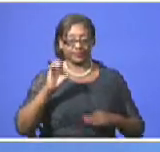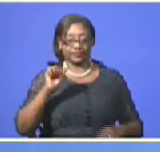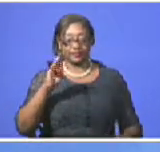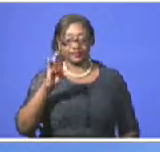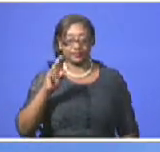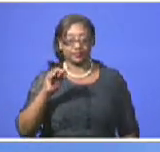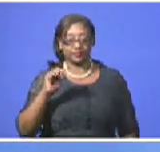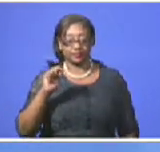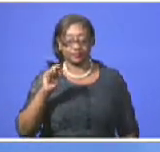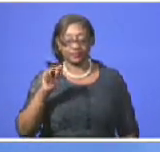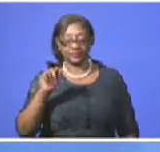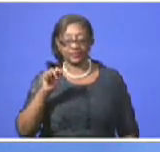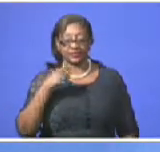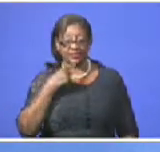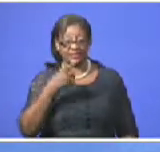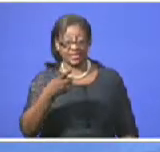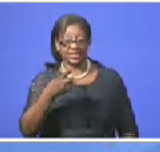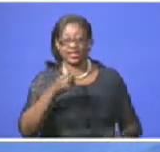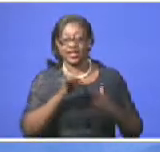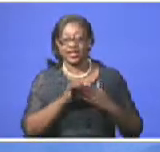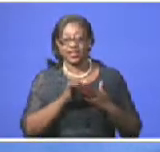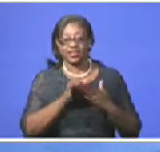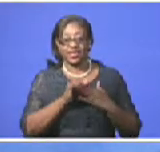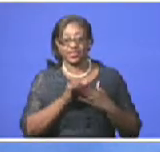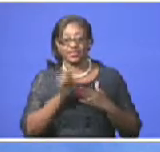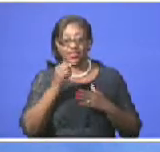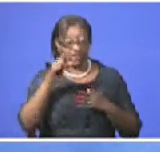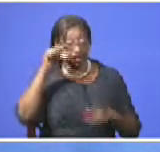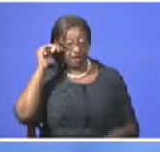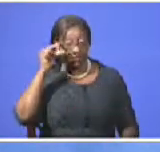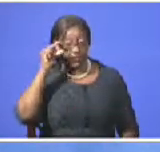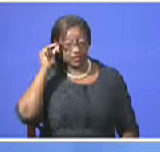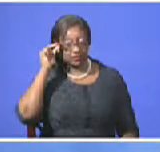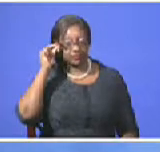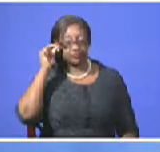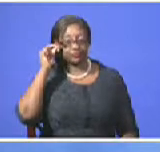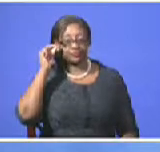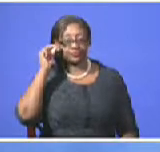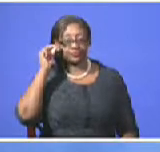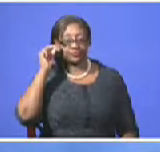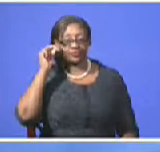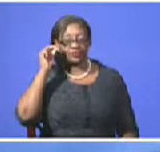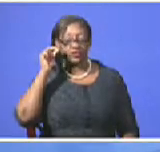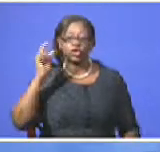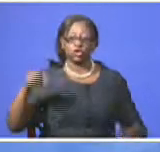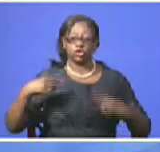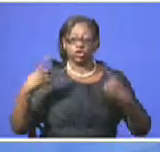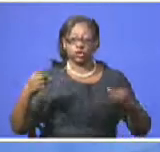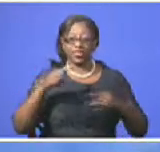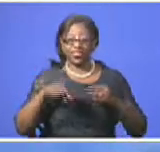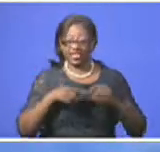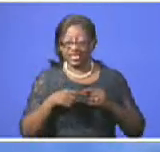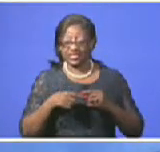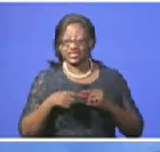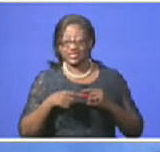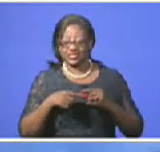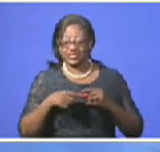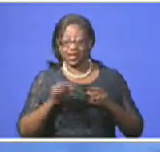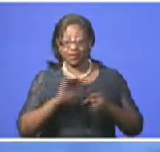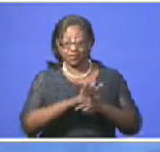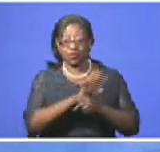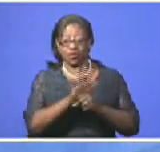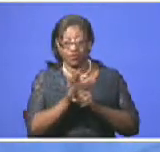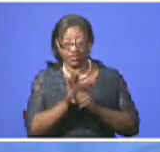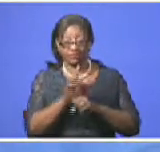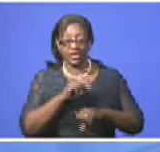The government took the carefully considered position that during this pandemic and in this environment, the